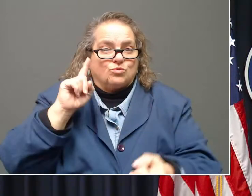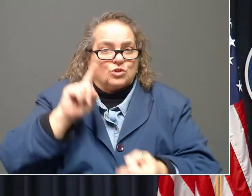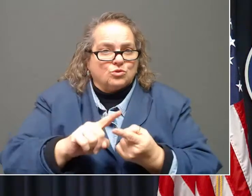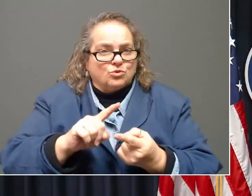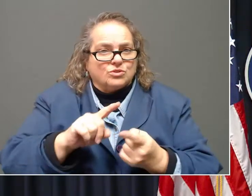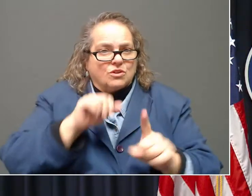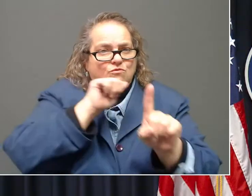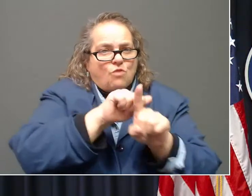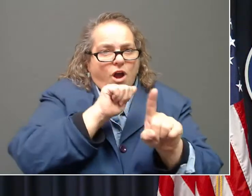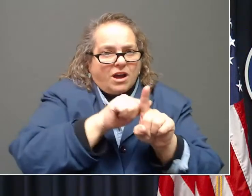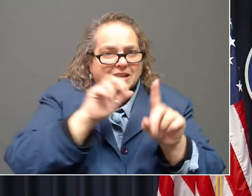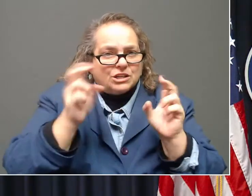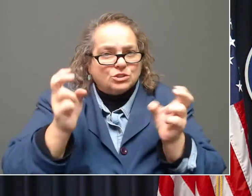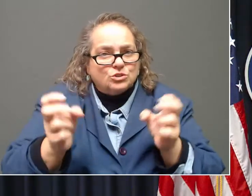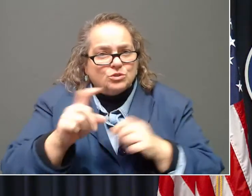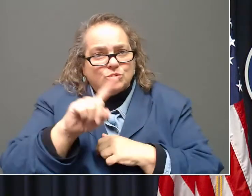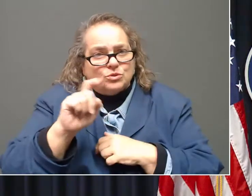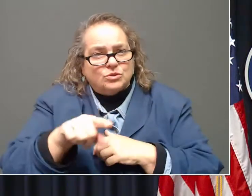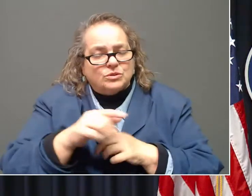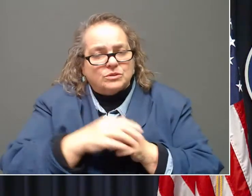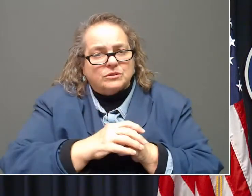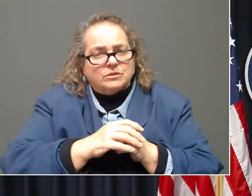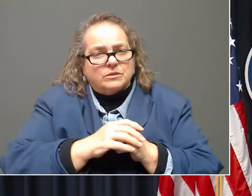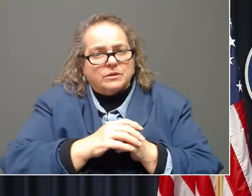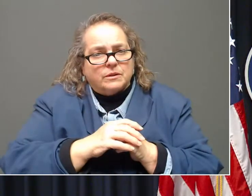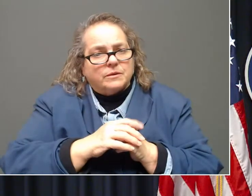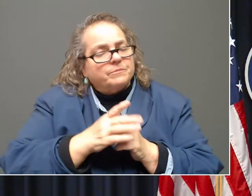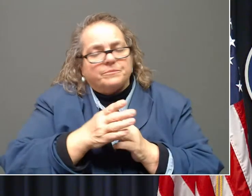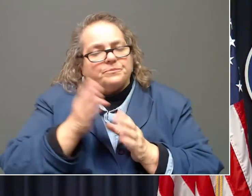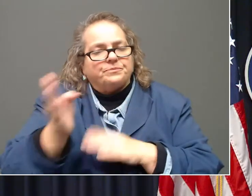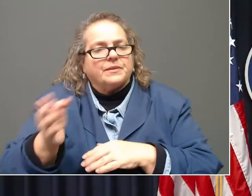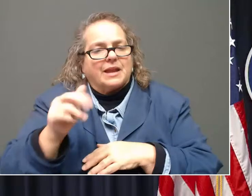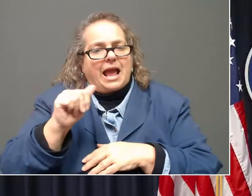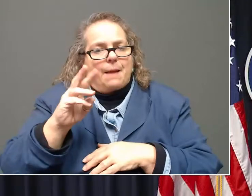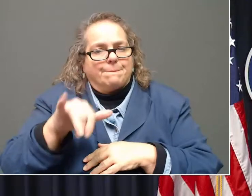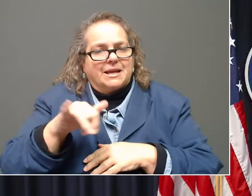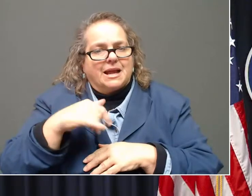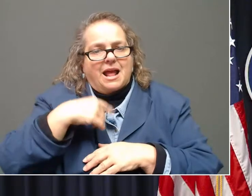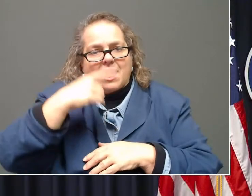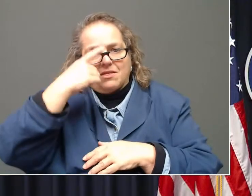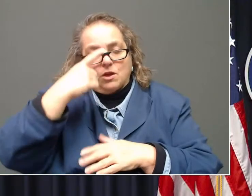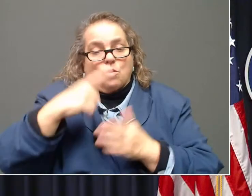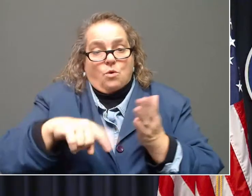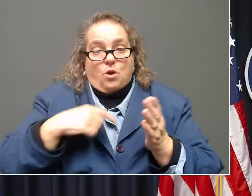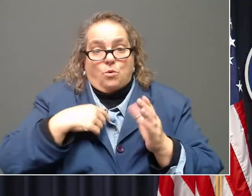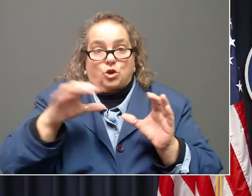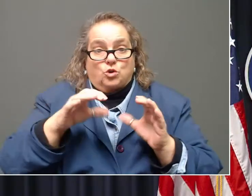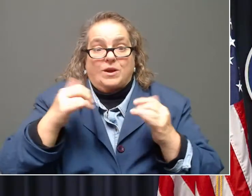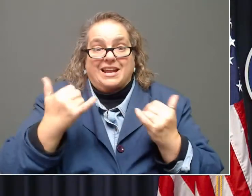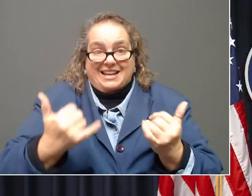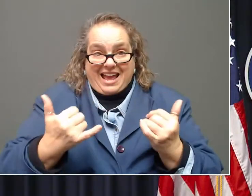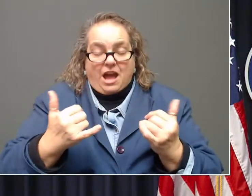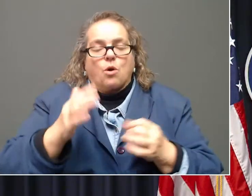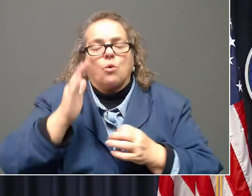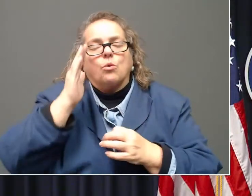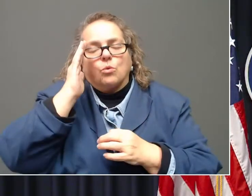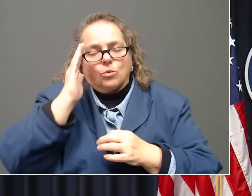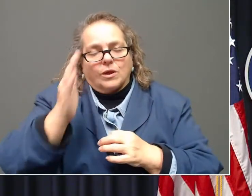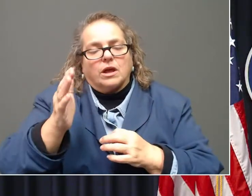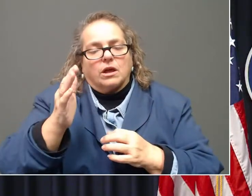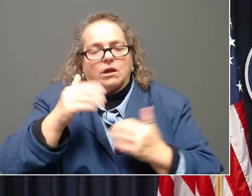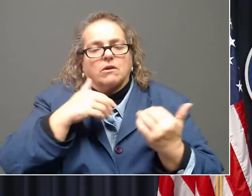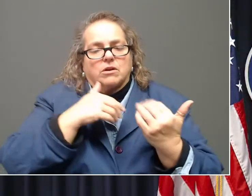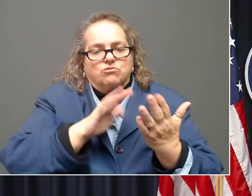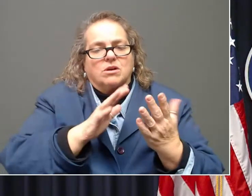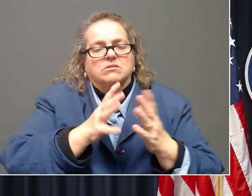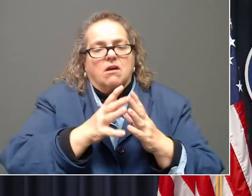Sorry about that, Governor. Okay. I was finding the unmute button. This might be actually more along your lines. Well, probably Amy